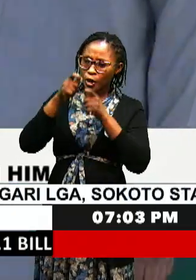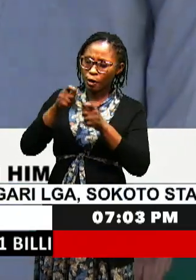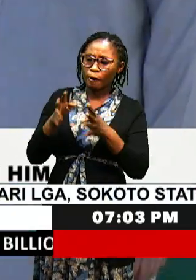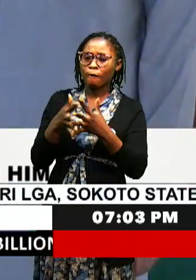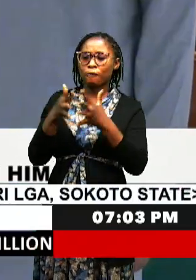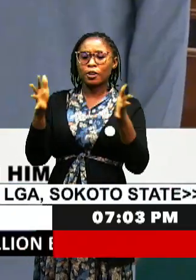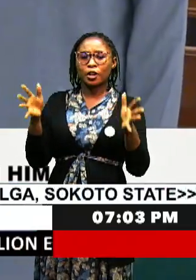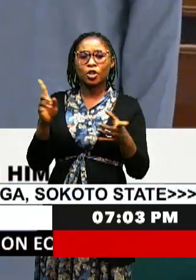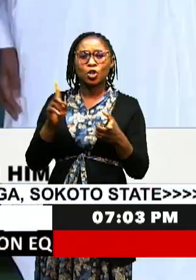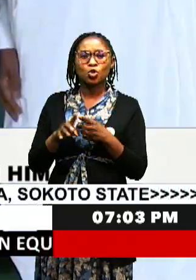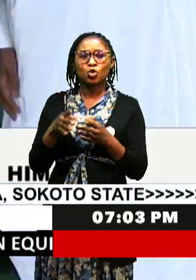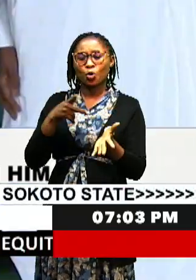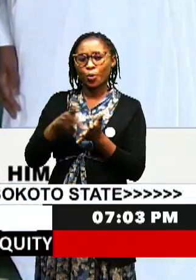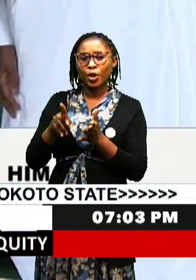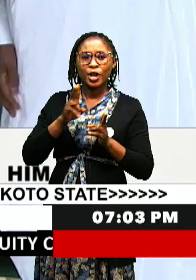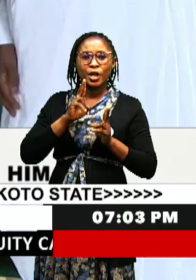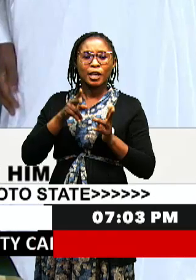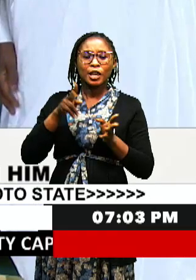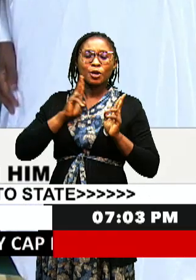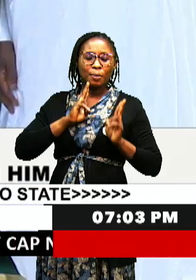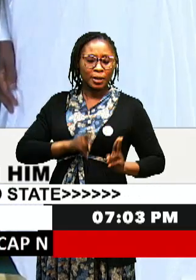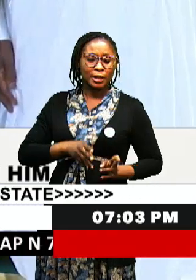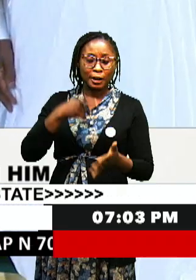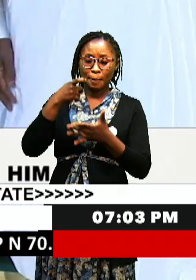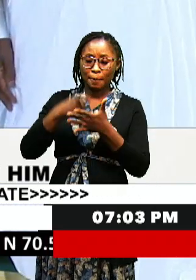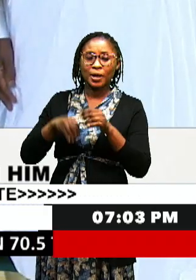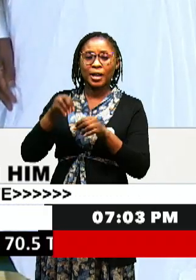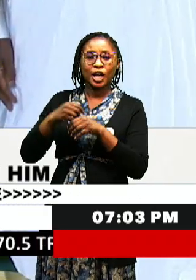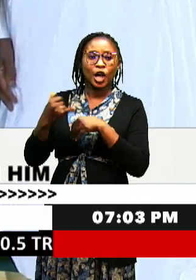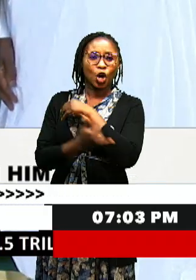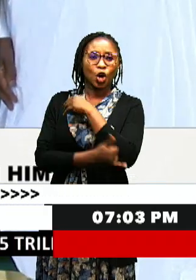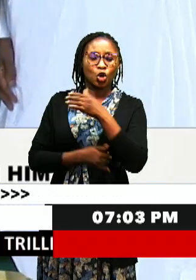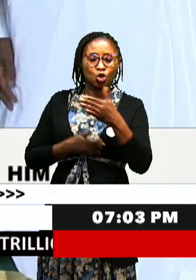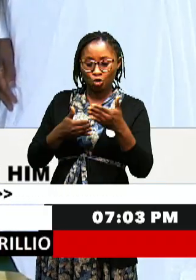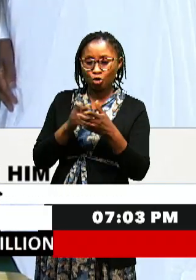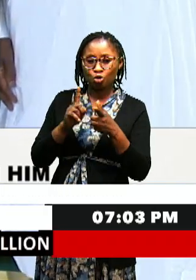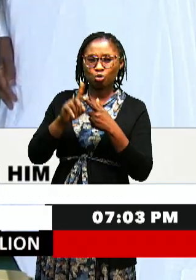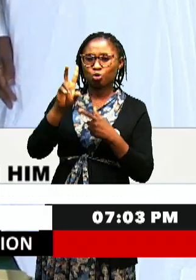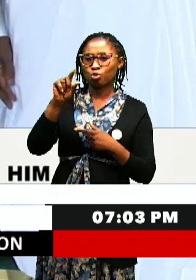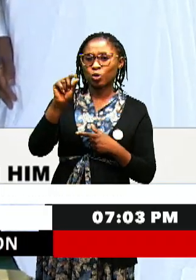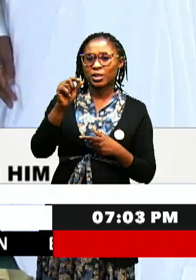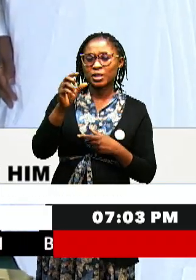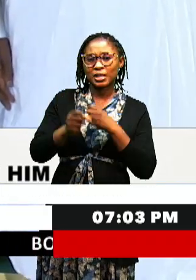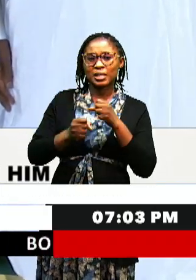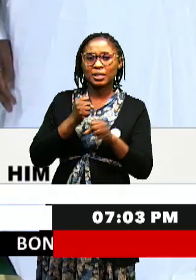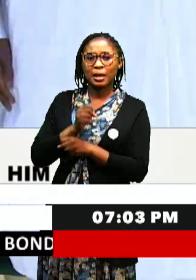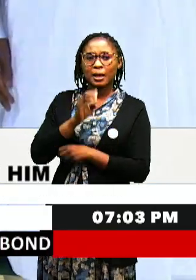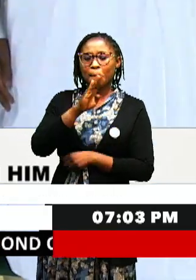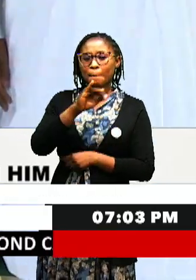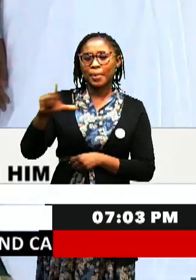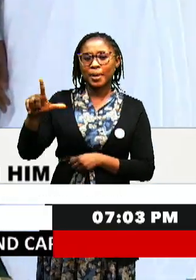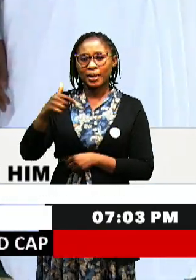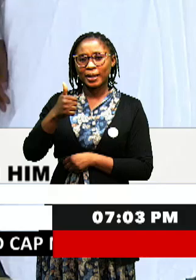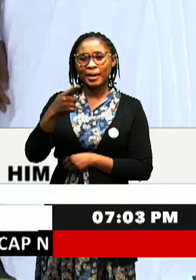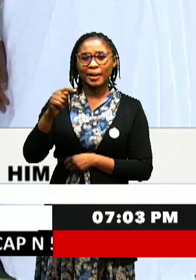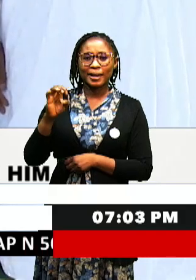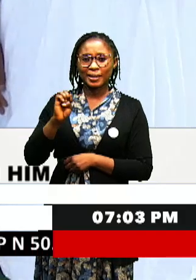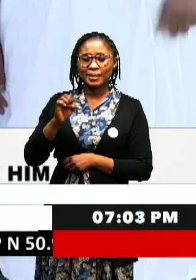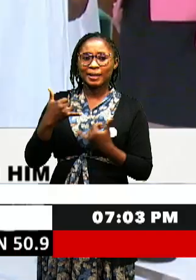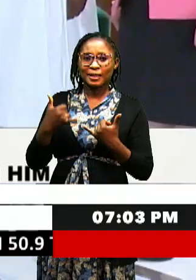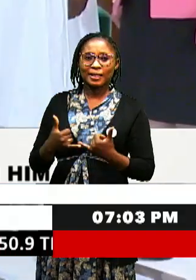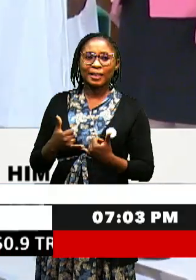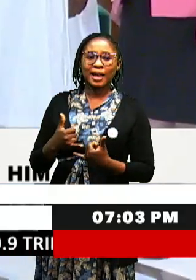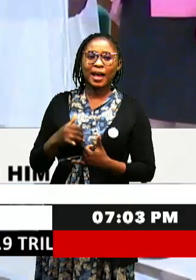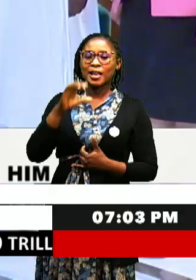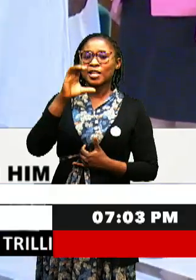to pay humanitarian bills in the country for close to 2 decades. Bill Gates is now a commander